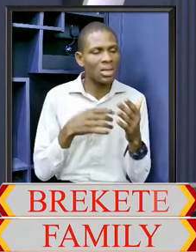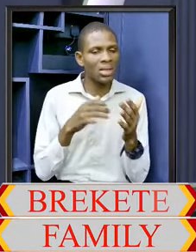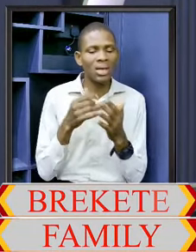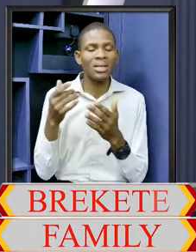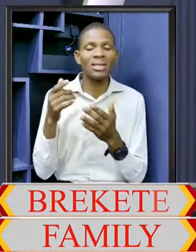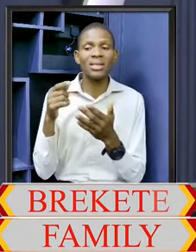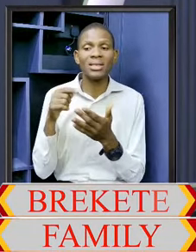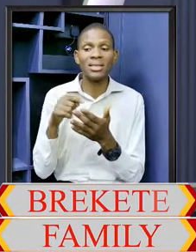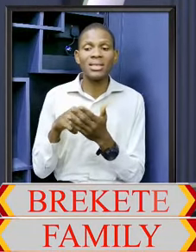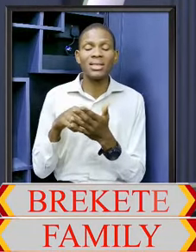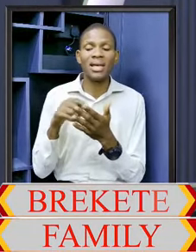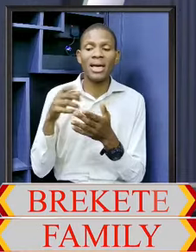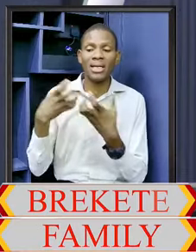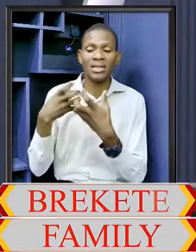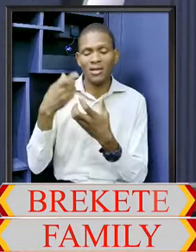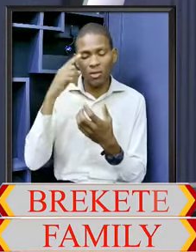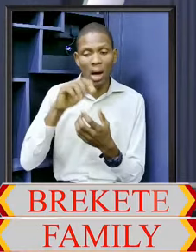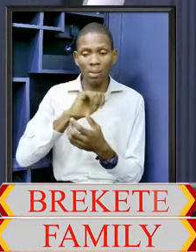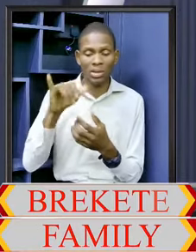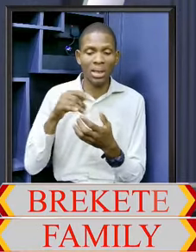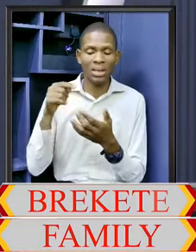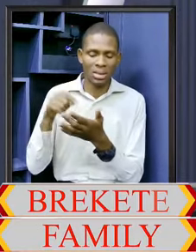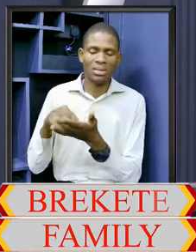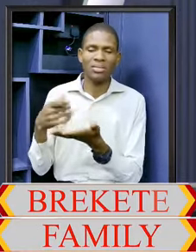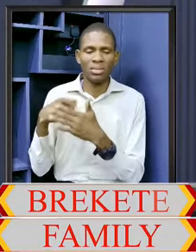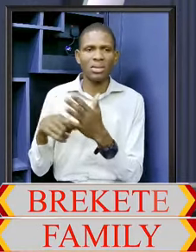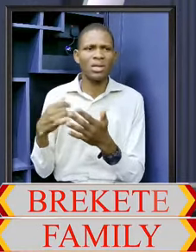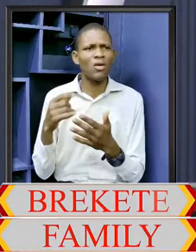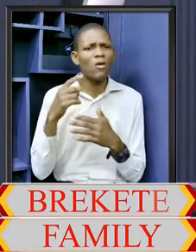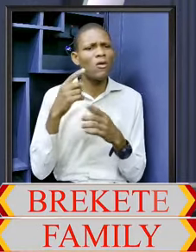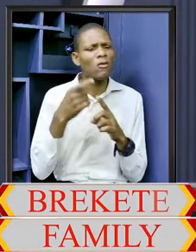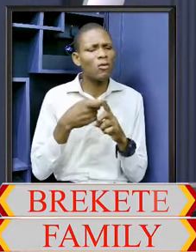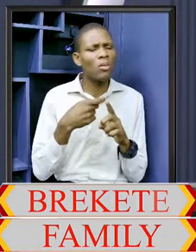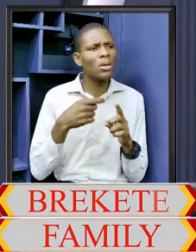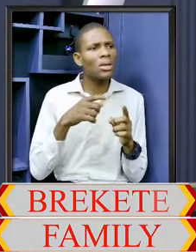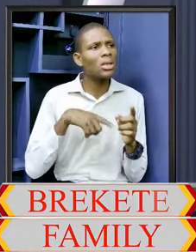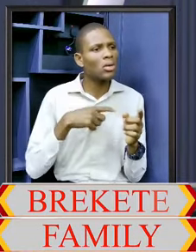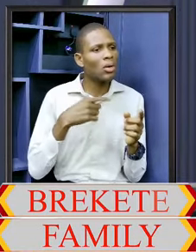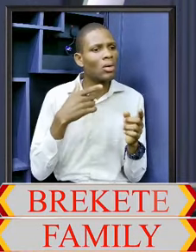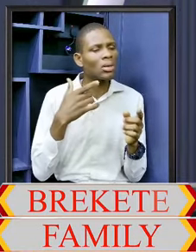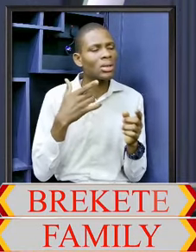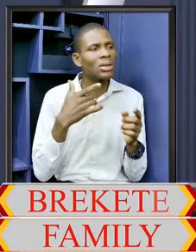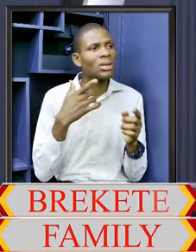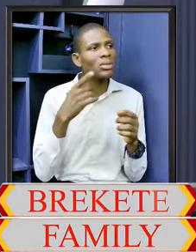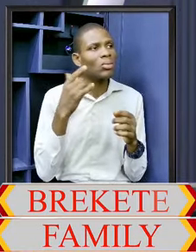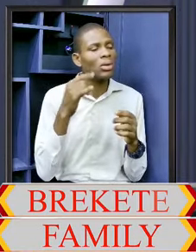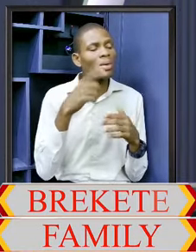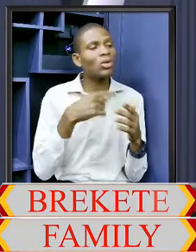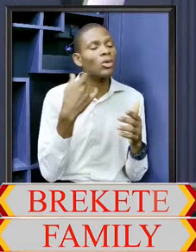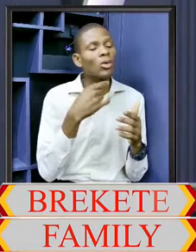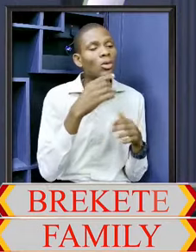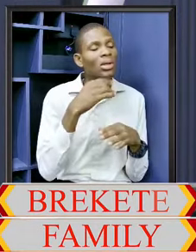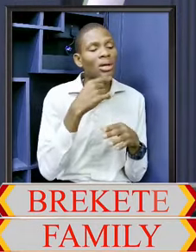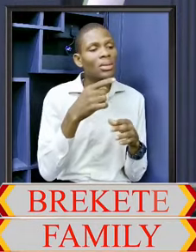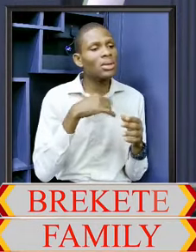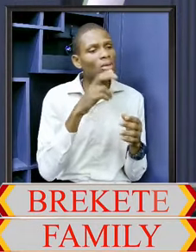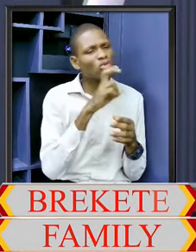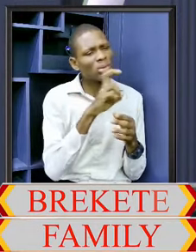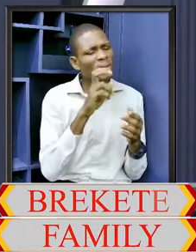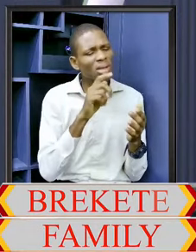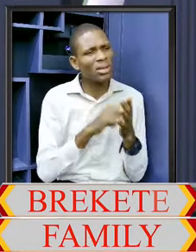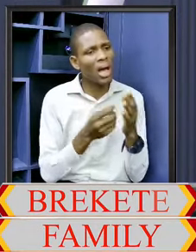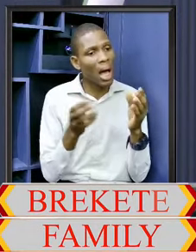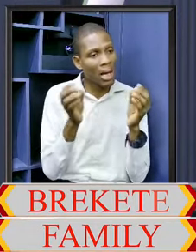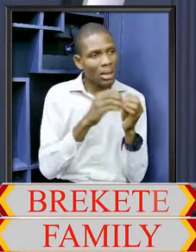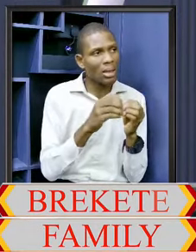here, this amount of money. For Lagos, the thing waiting, they tell me, cut 200,000 naira. Now I can't ask myself,